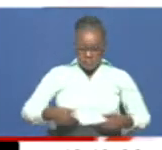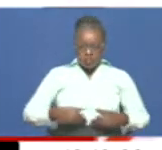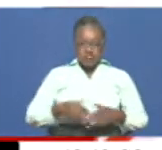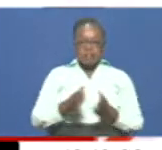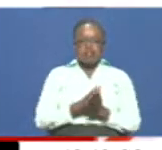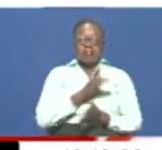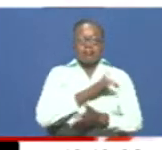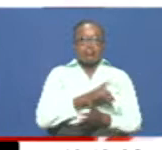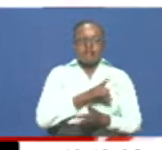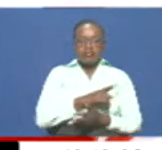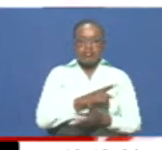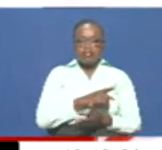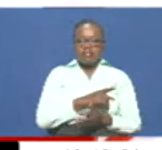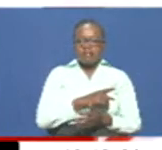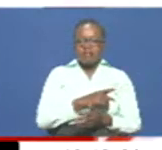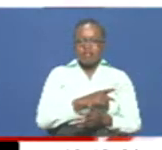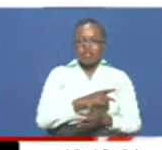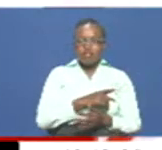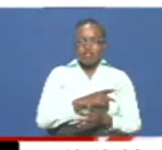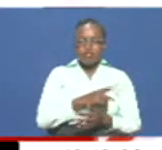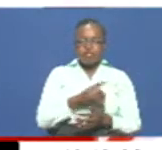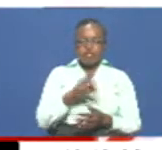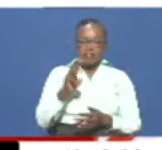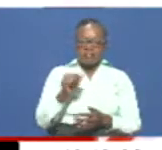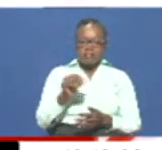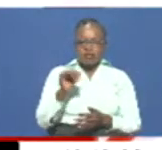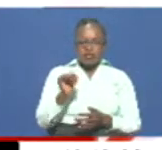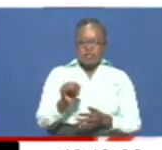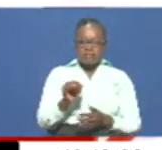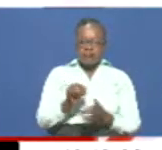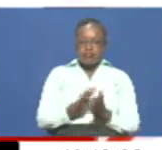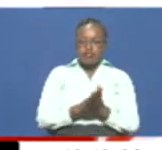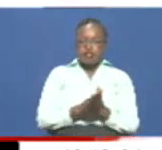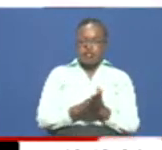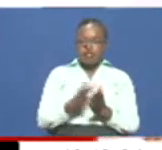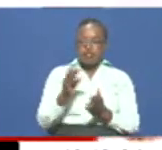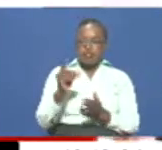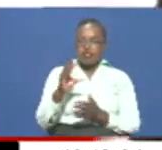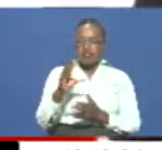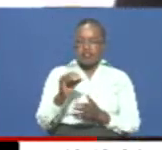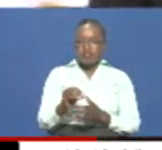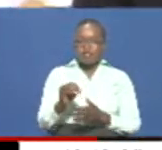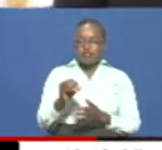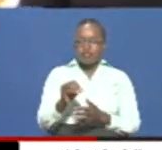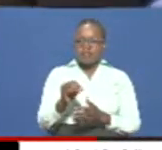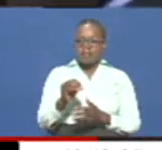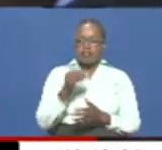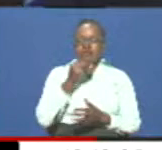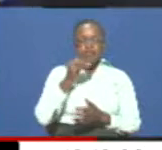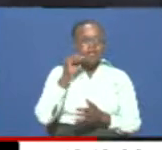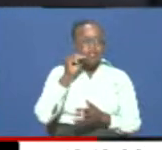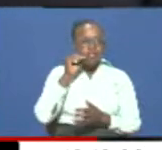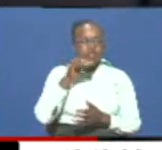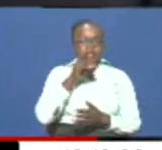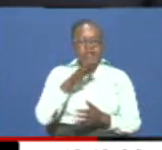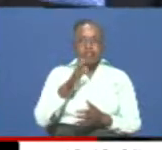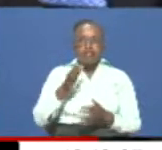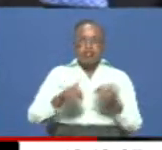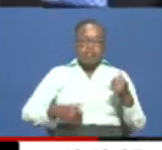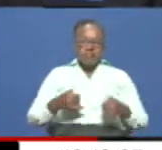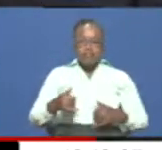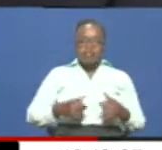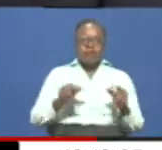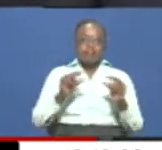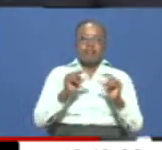joined by Mr. Mike Rabah, who is the CEO of Homeboys Entertainment Group. Welcome to our outside